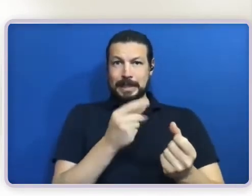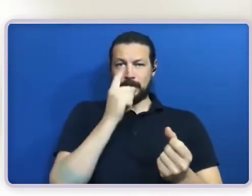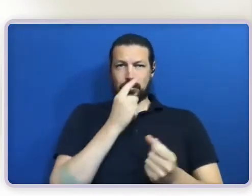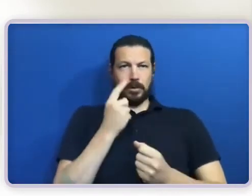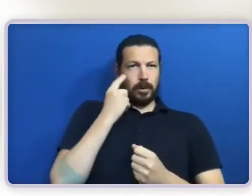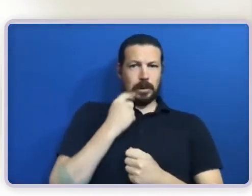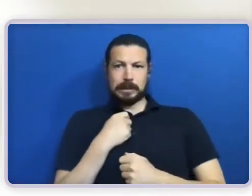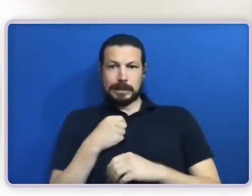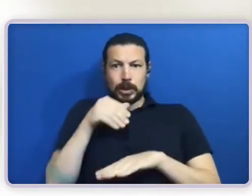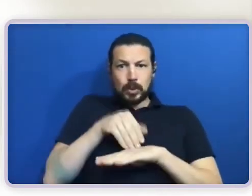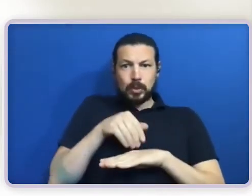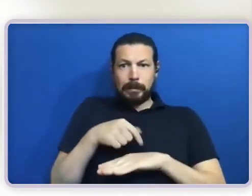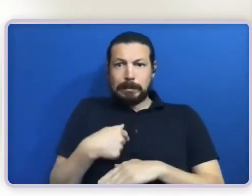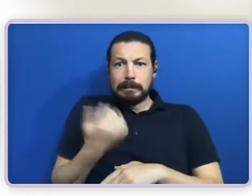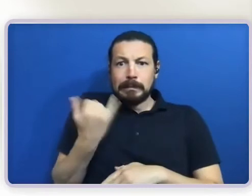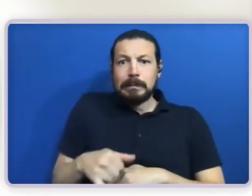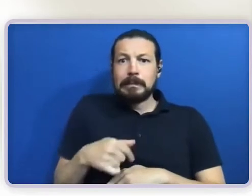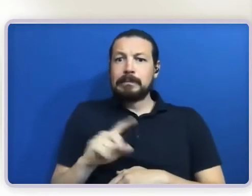idea that you're in trouble.